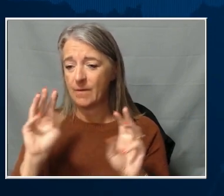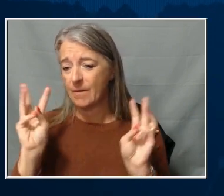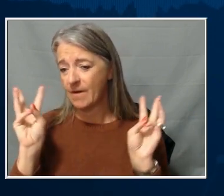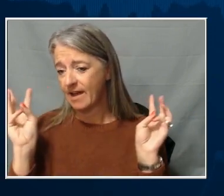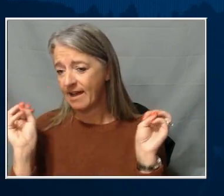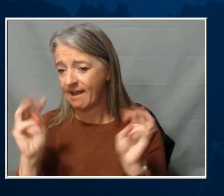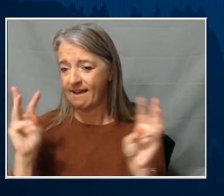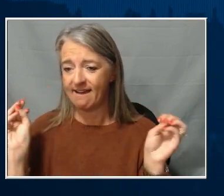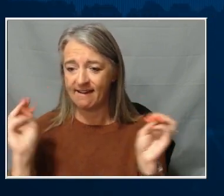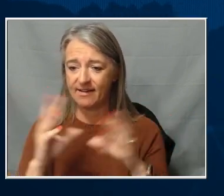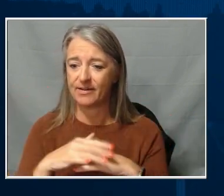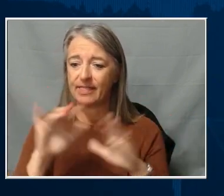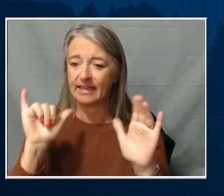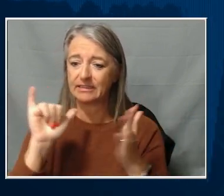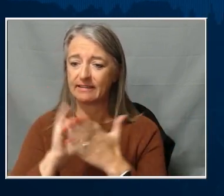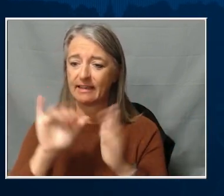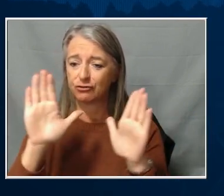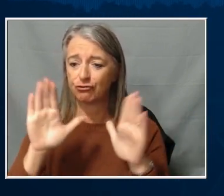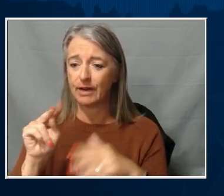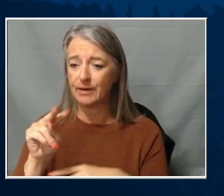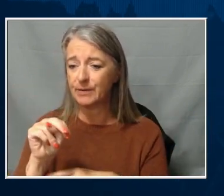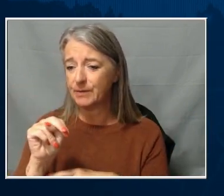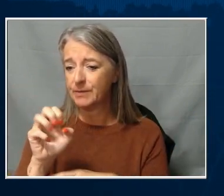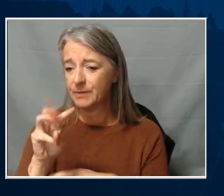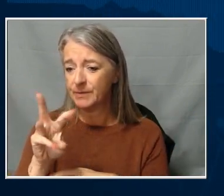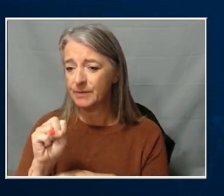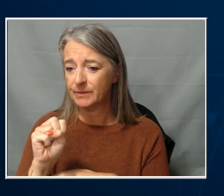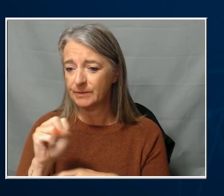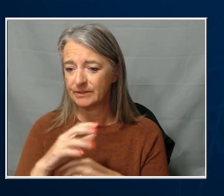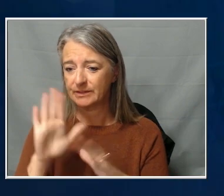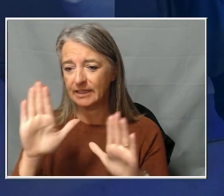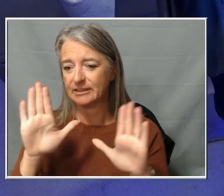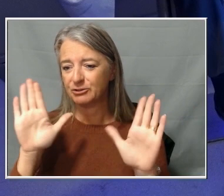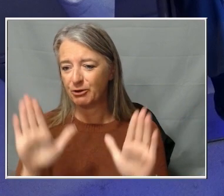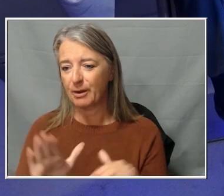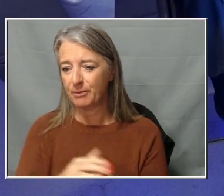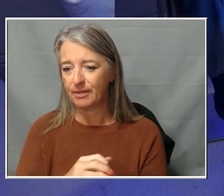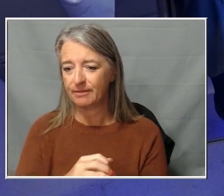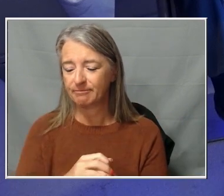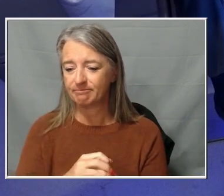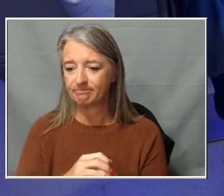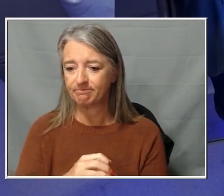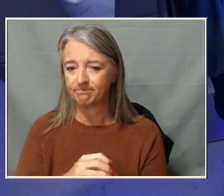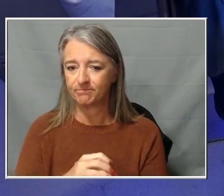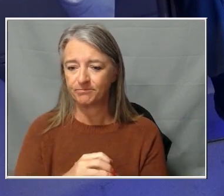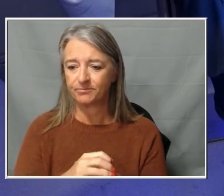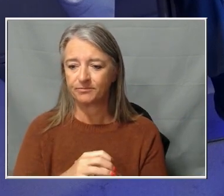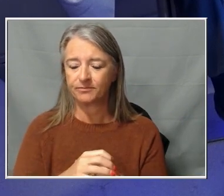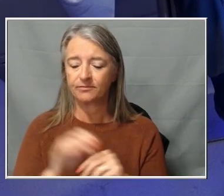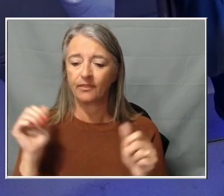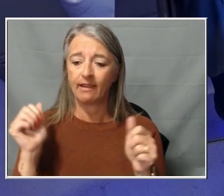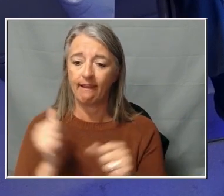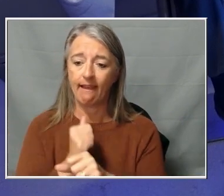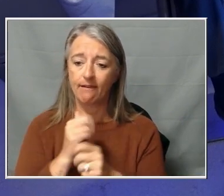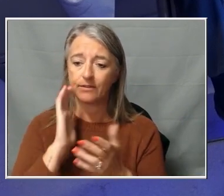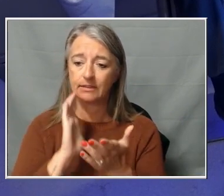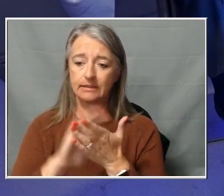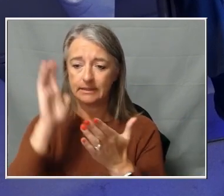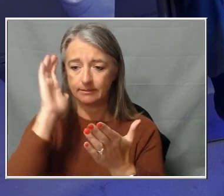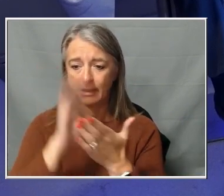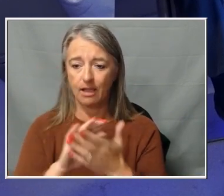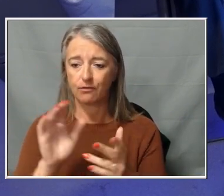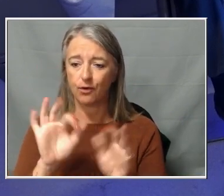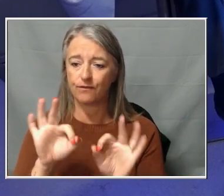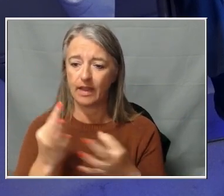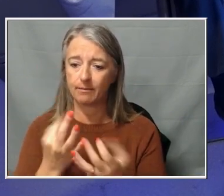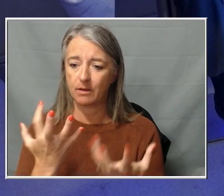out. That's great news. Thank you. That's incredible. It's what every spouse or loved one wants to hear when